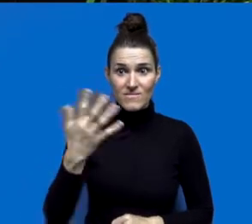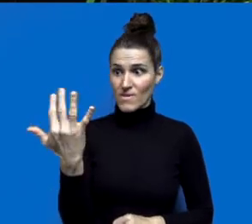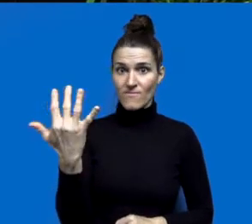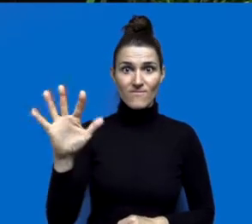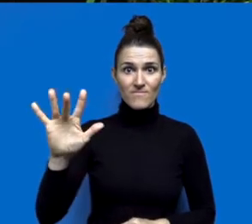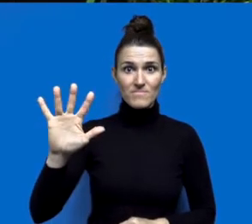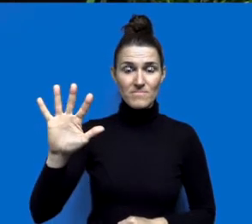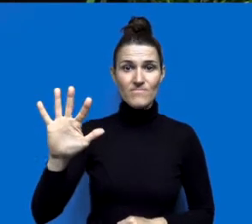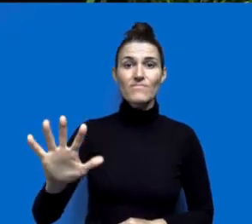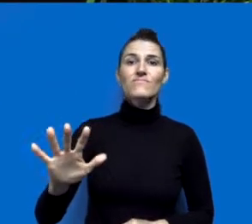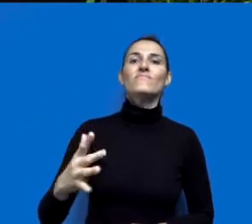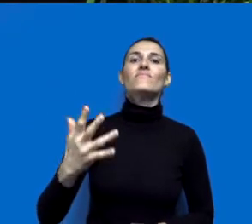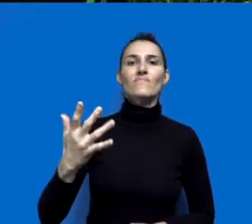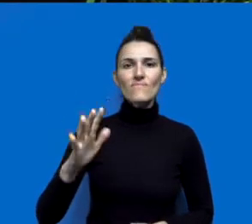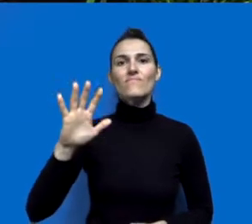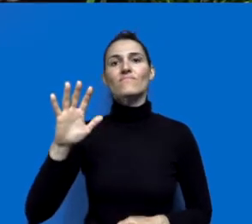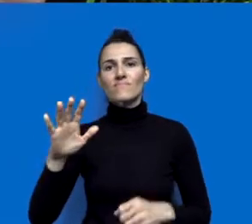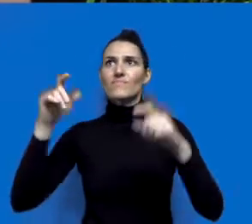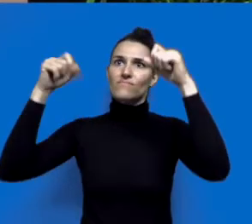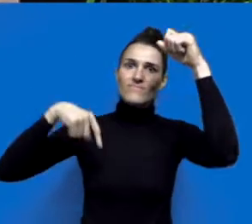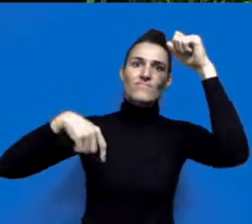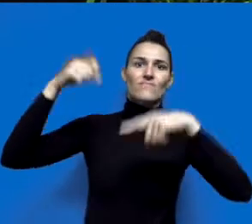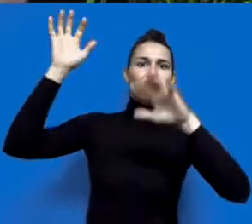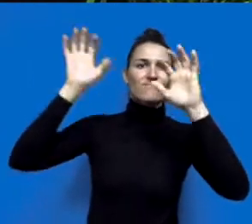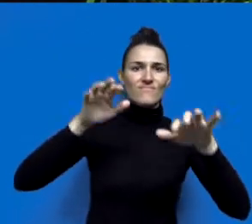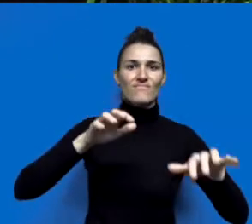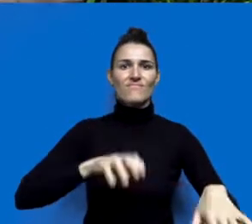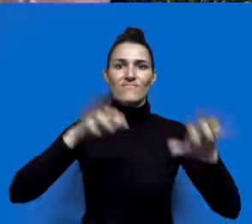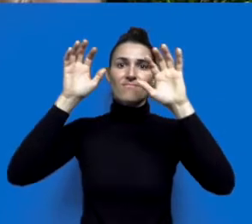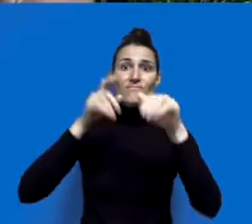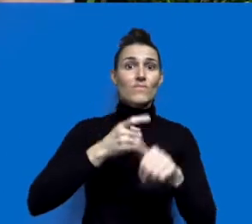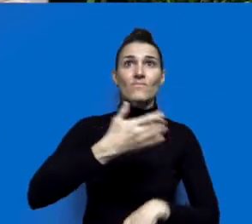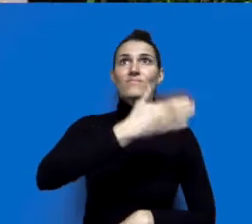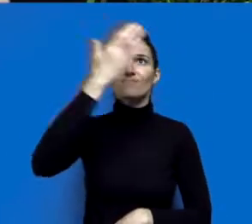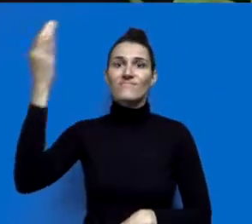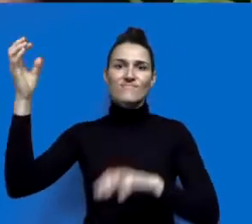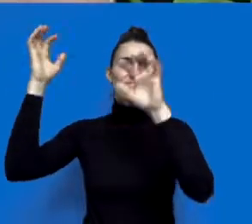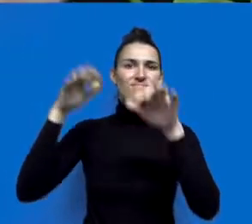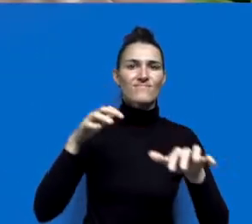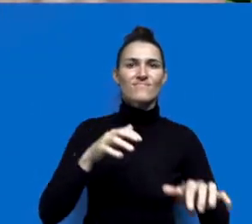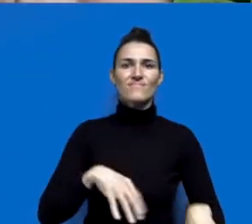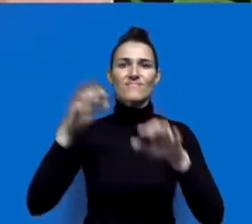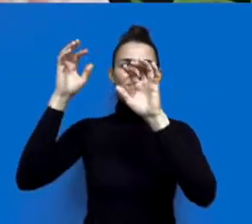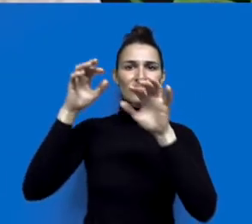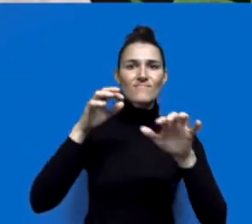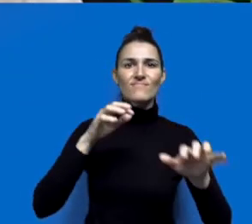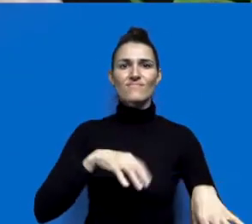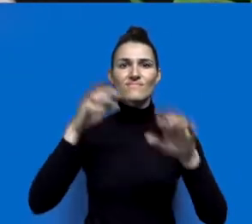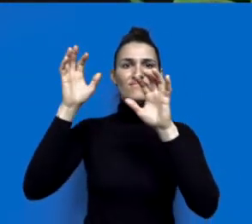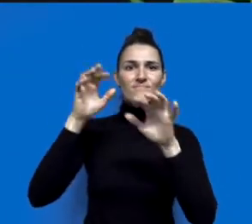5 little raindrops falling from the sky, falling from the sky, falling from